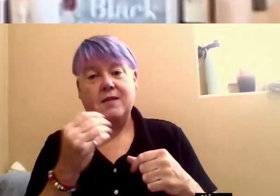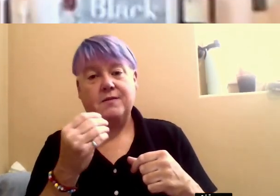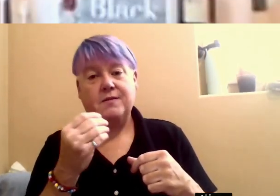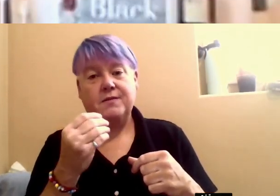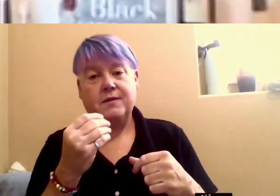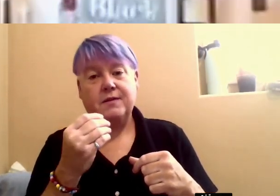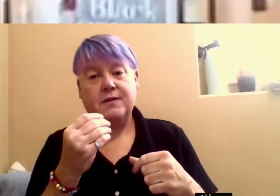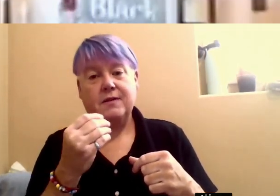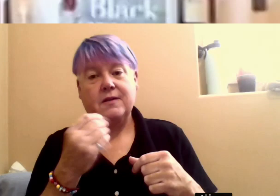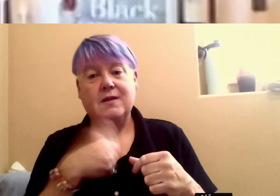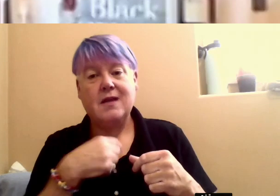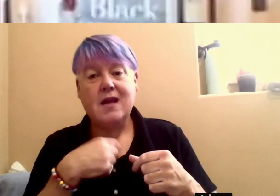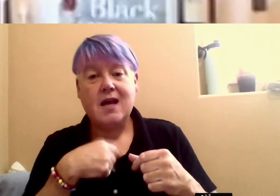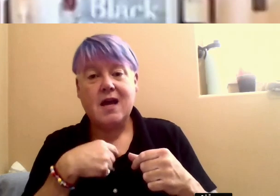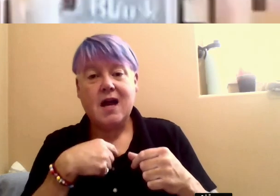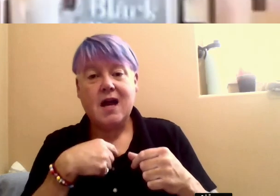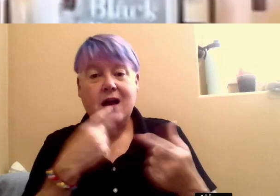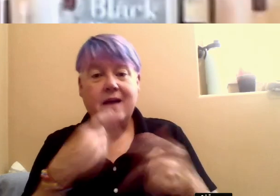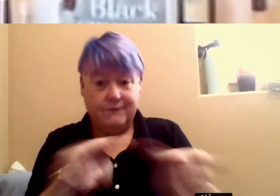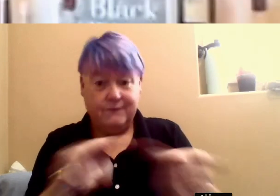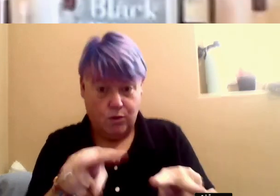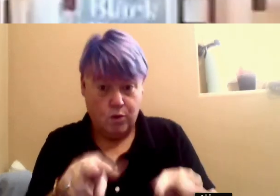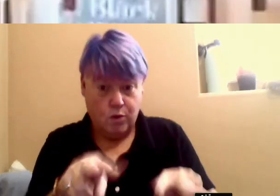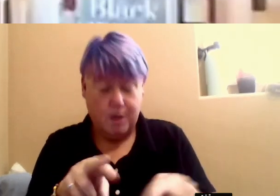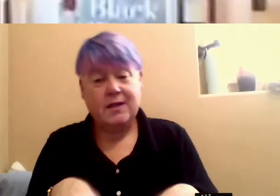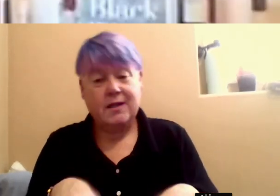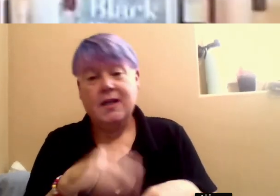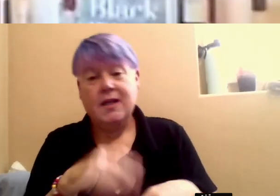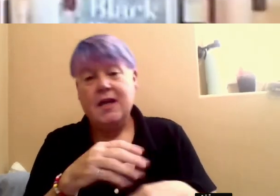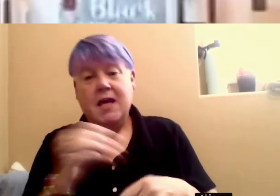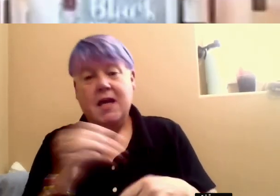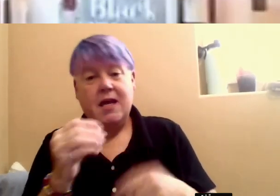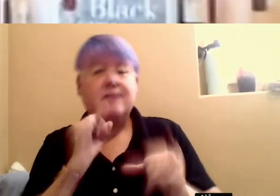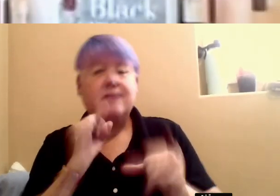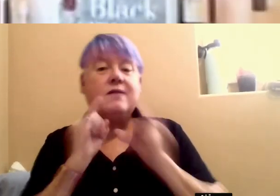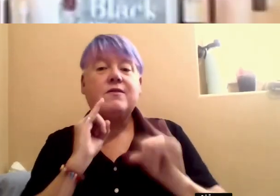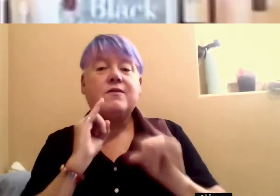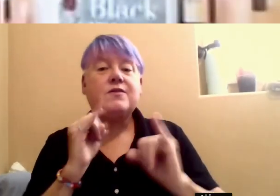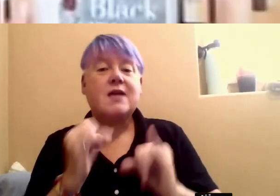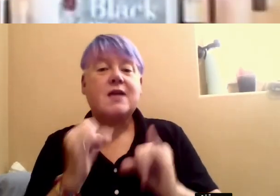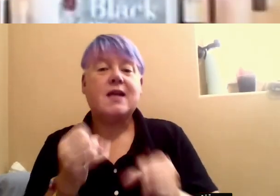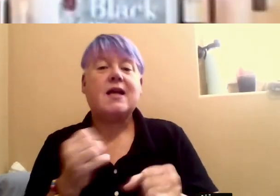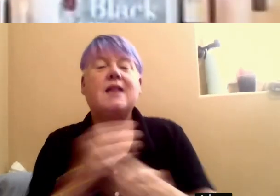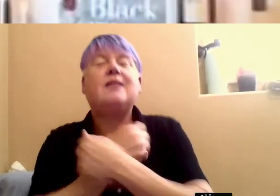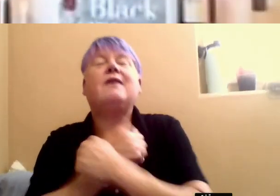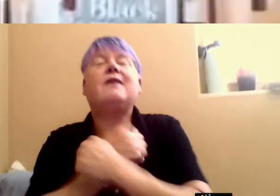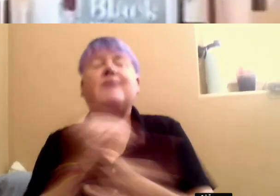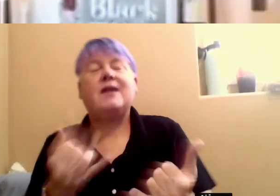So I recorded a lot of our interviews, and that is something I cherish now because he passed